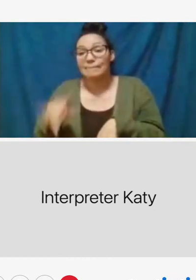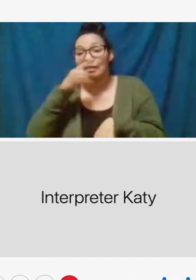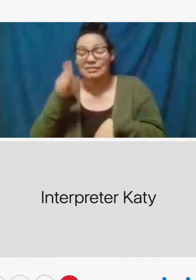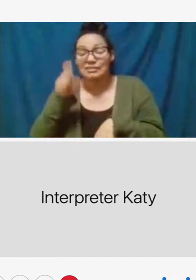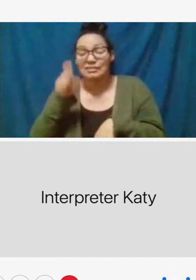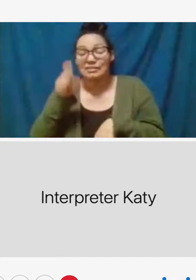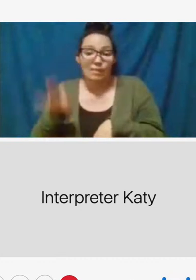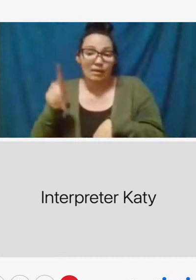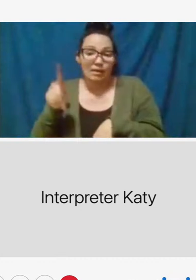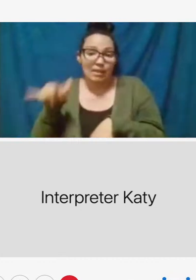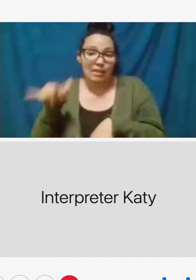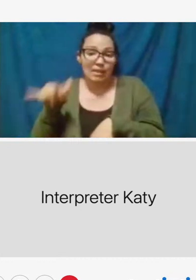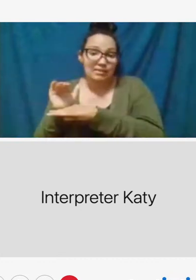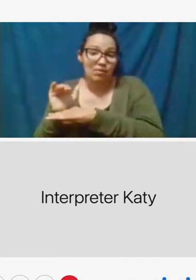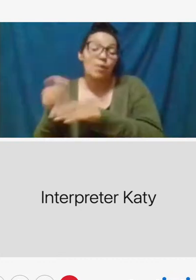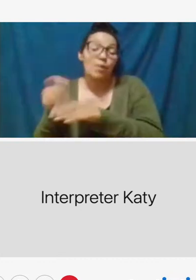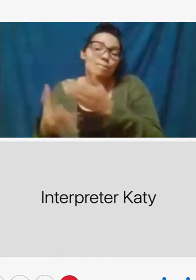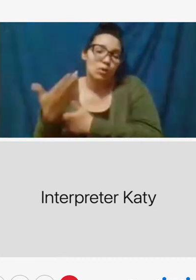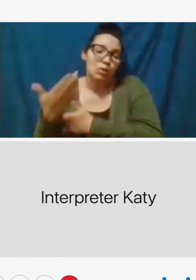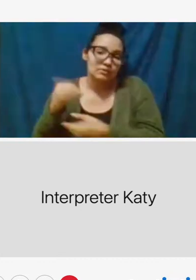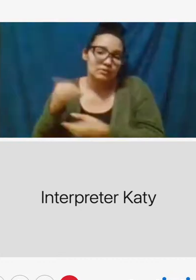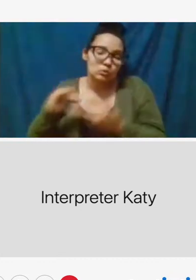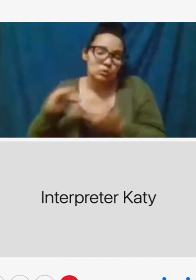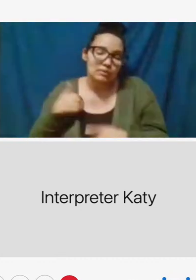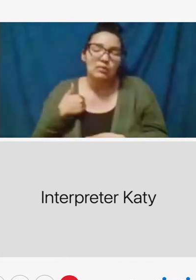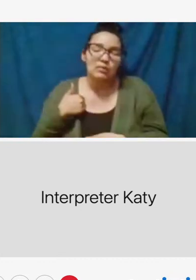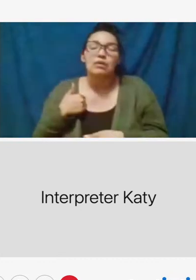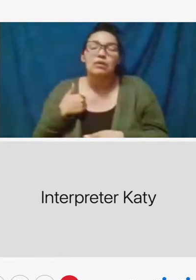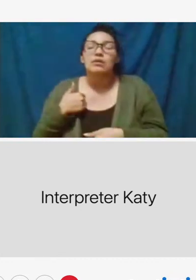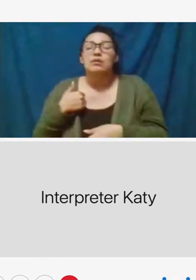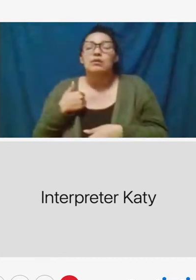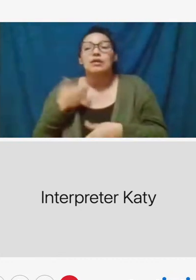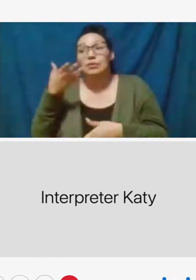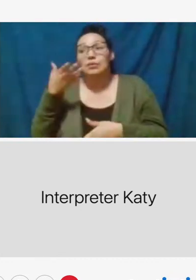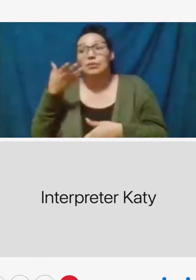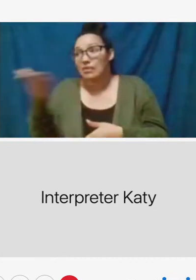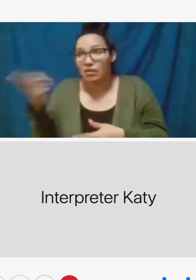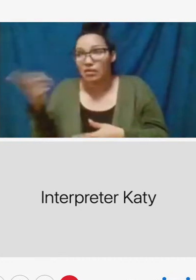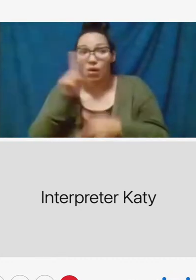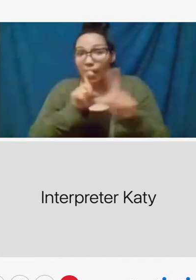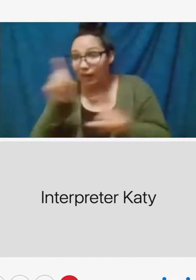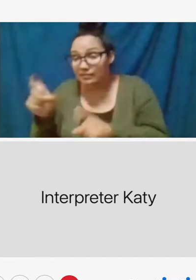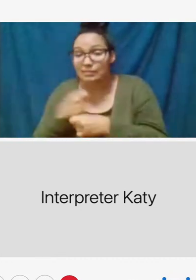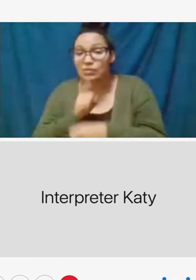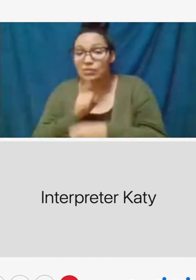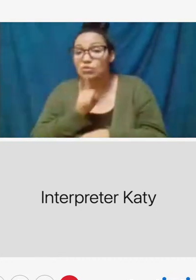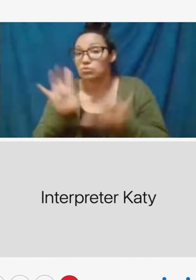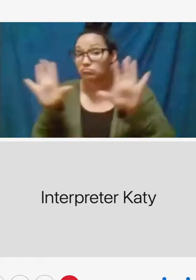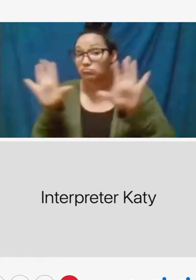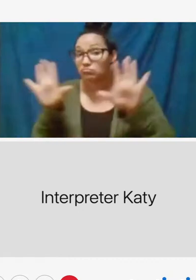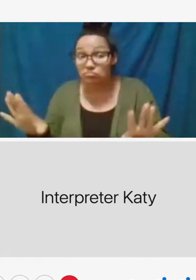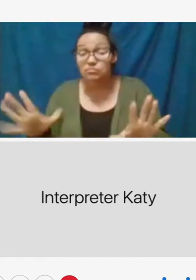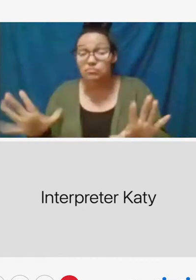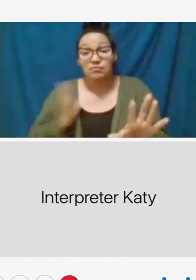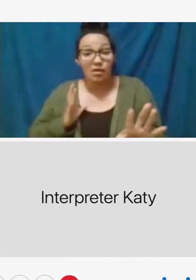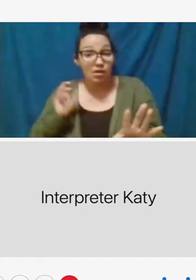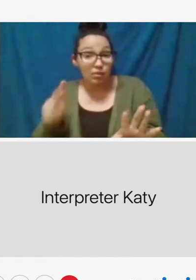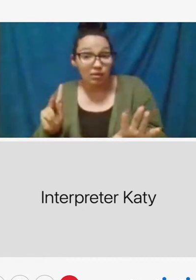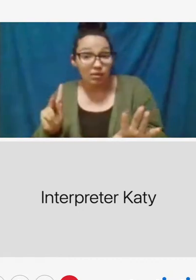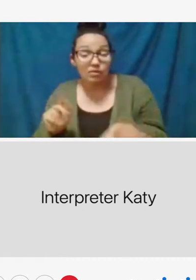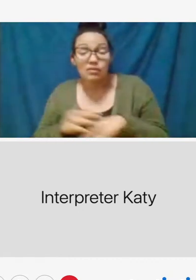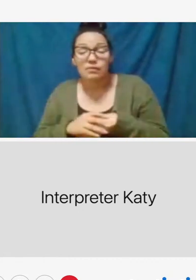morning excuse me and he was out there asking questions making sure everyone was okay so we